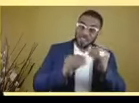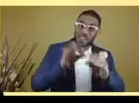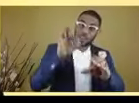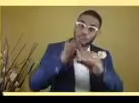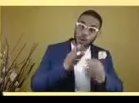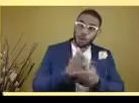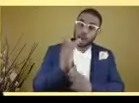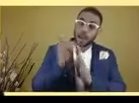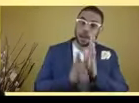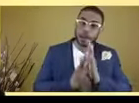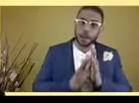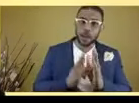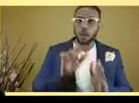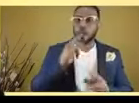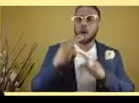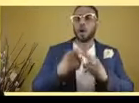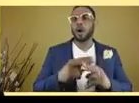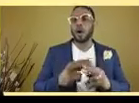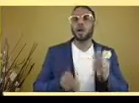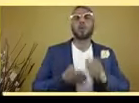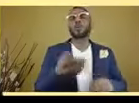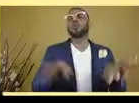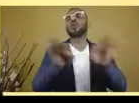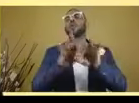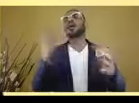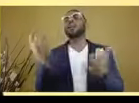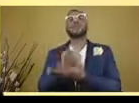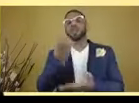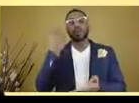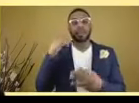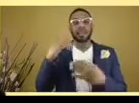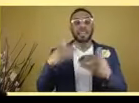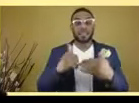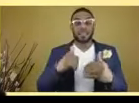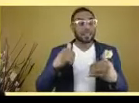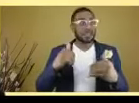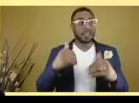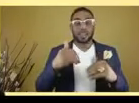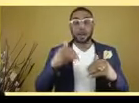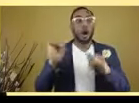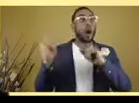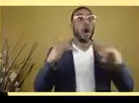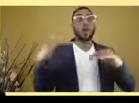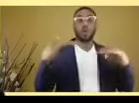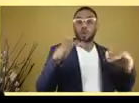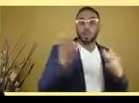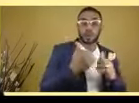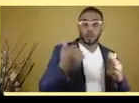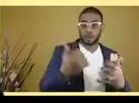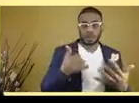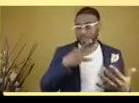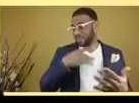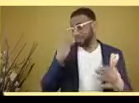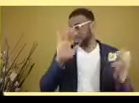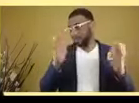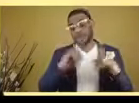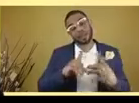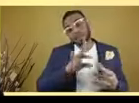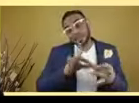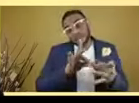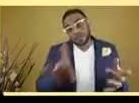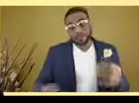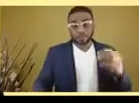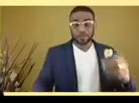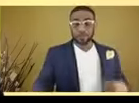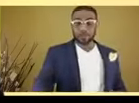Act, which was called the most important victory than even any of the wars America had fought. And I don't even like that analysis, but it was said for